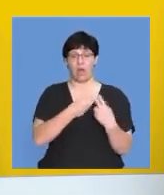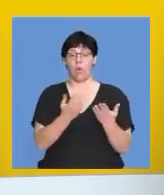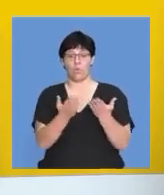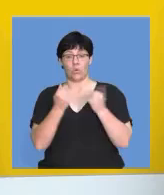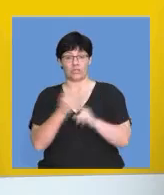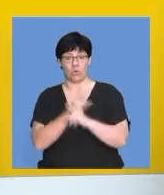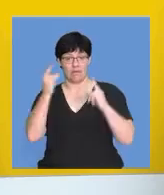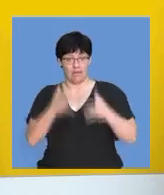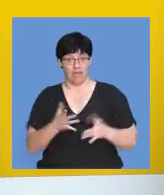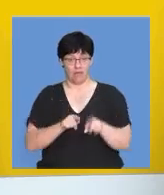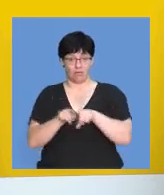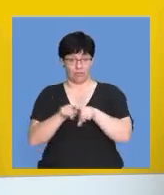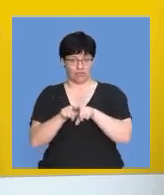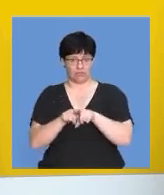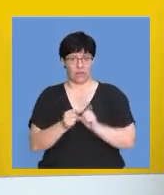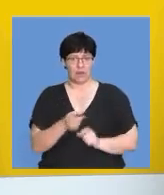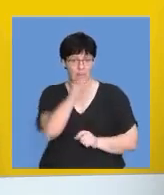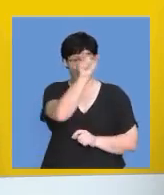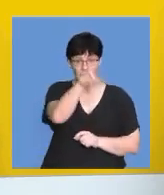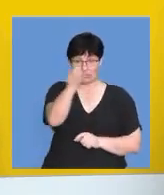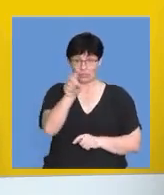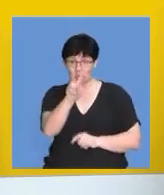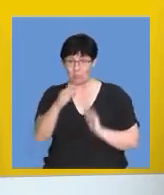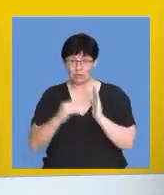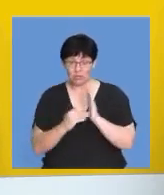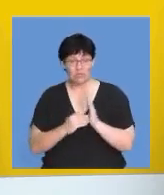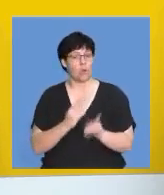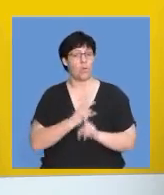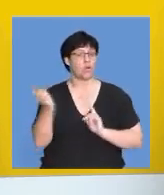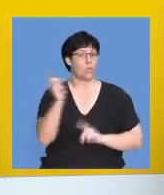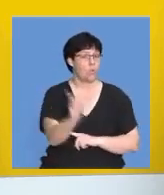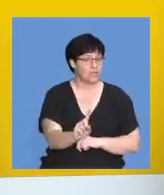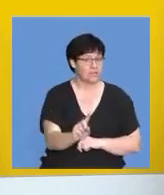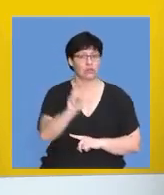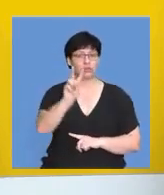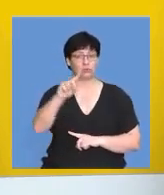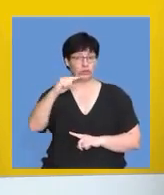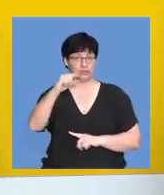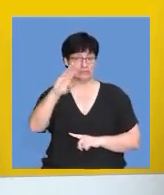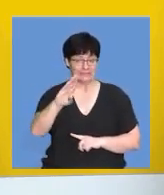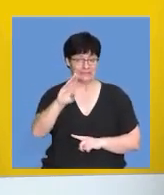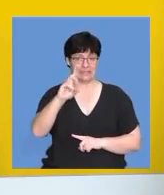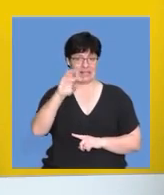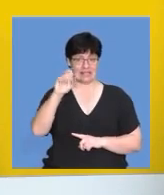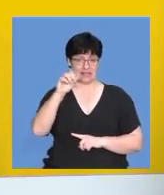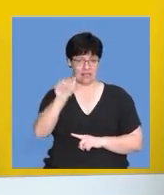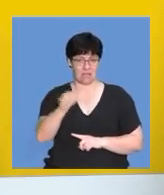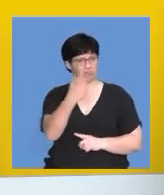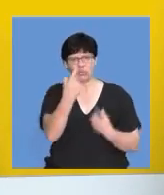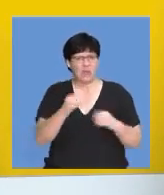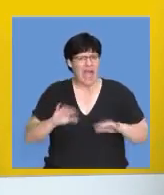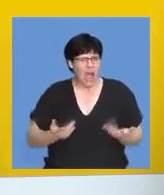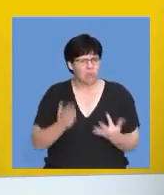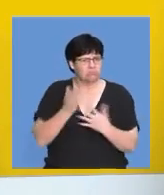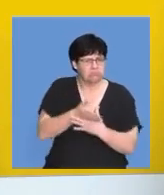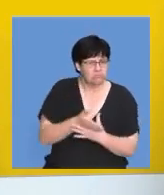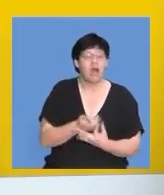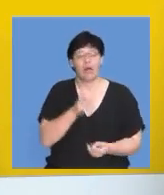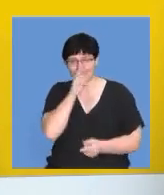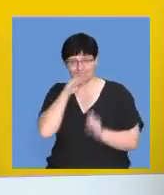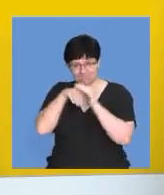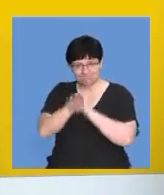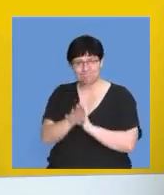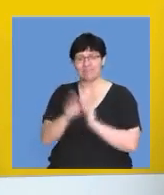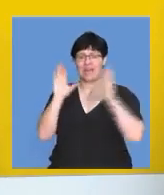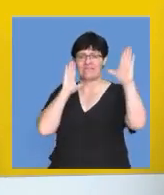WazoWinner competition, where 2 lucky matriculants stand a chance to win 2 gigs of data. All you need to do to enter is head on over